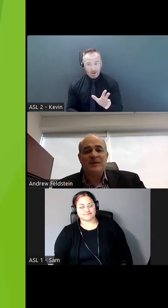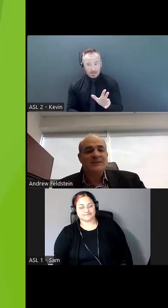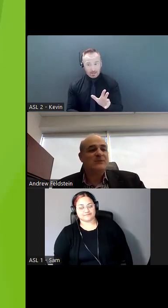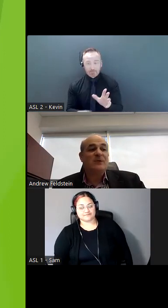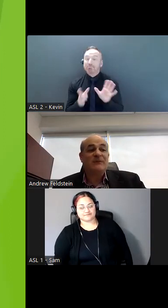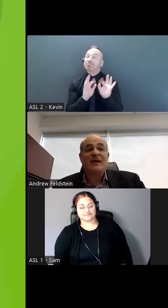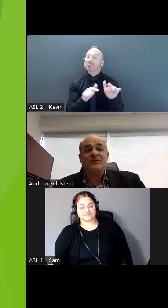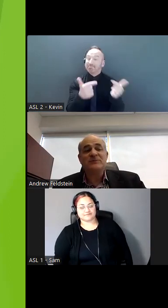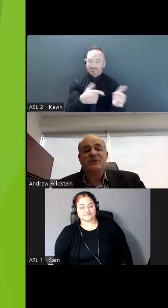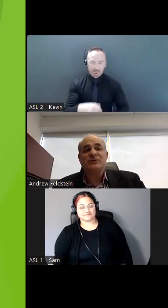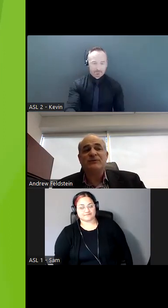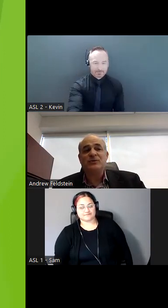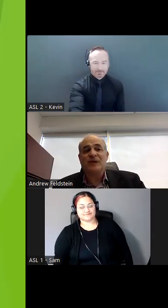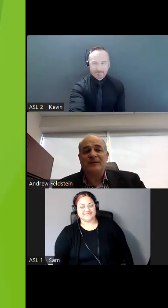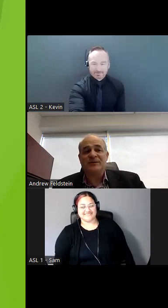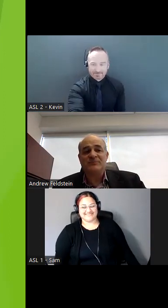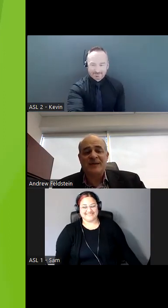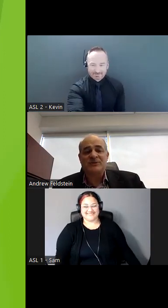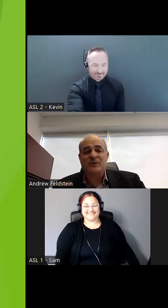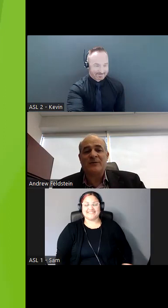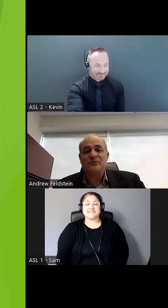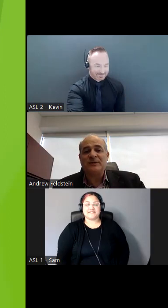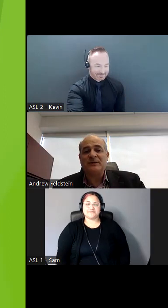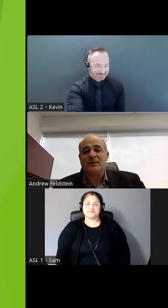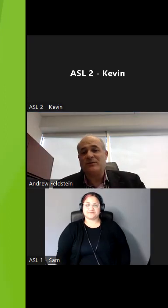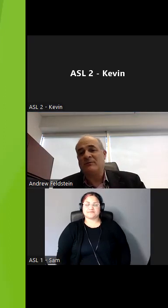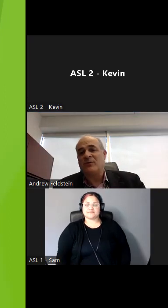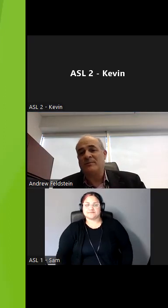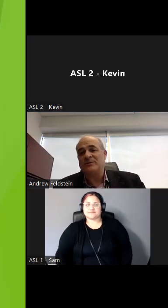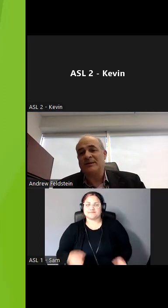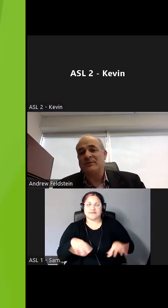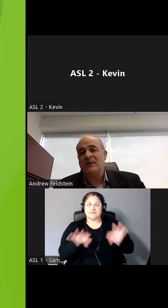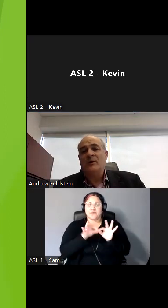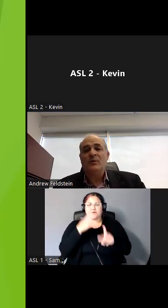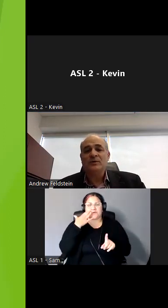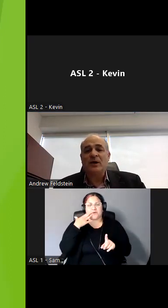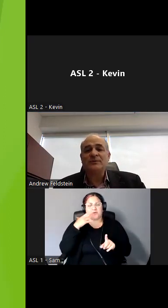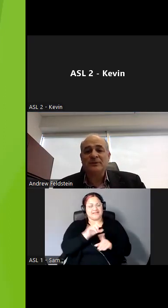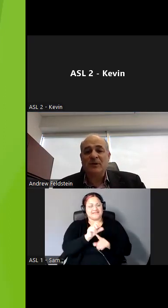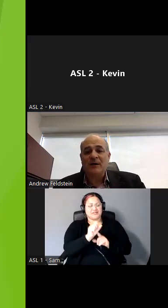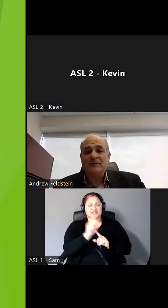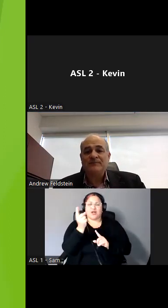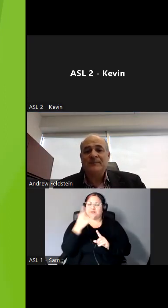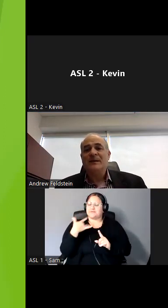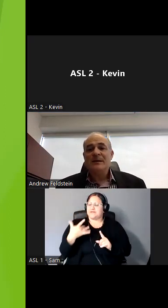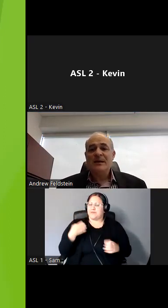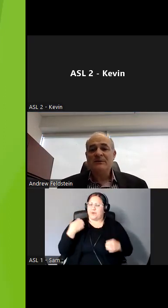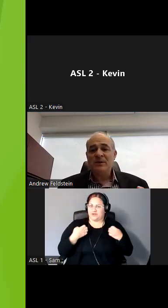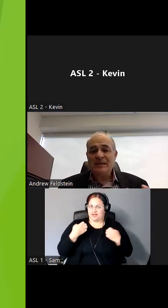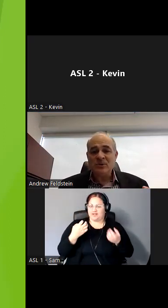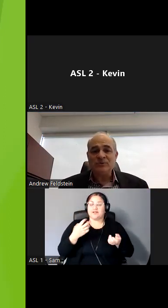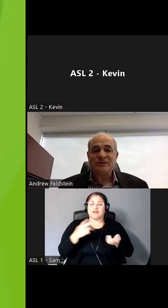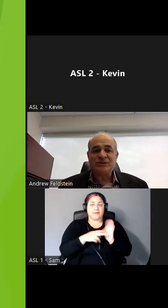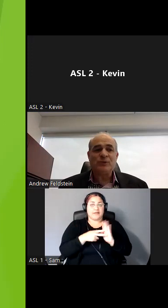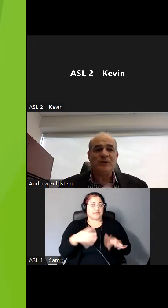it brings out a lot of anger, especially if your child has passed away and you're dealing with your former son or daughter-in-law.